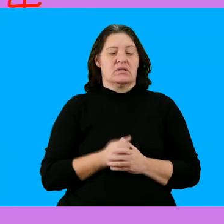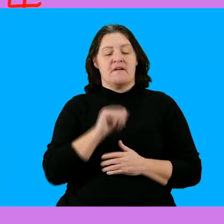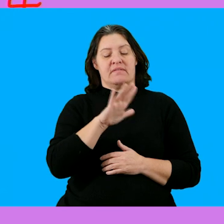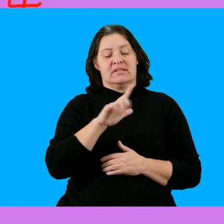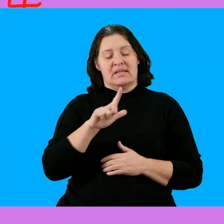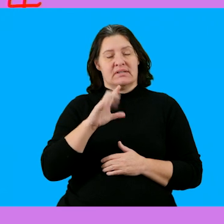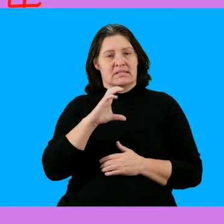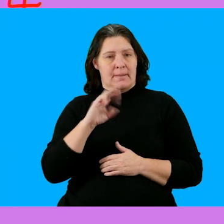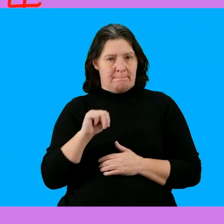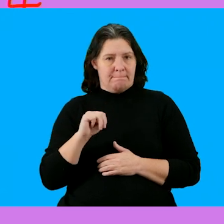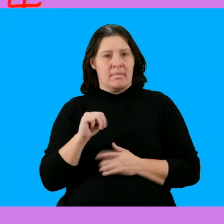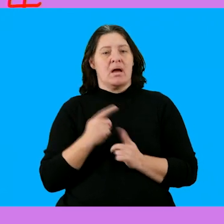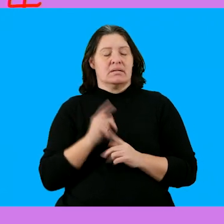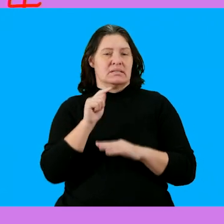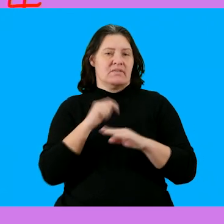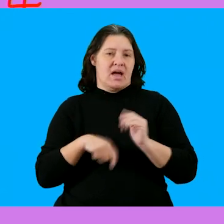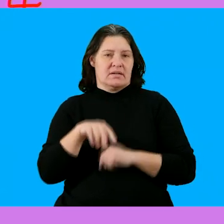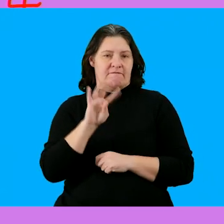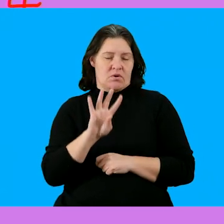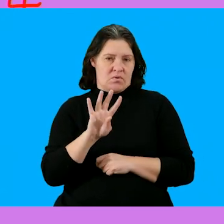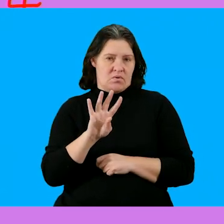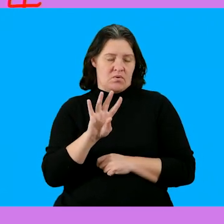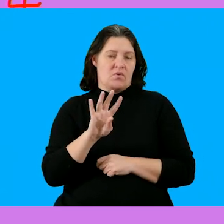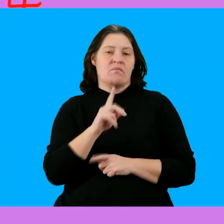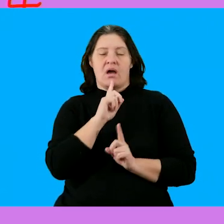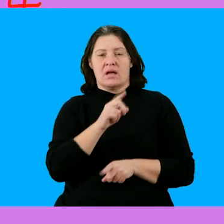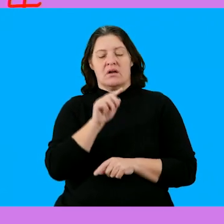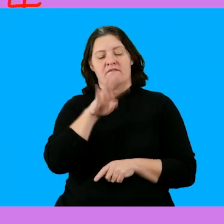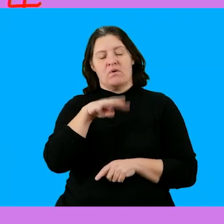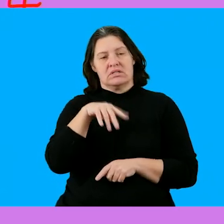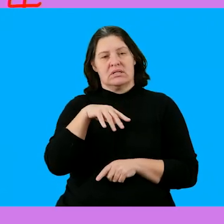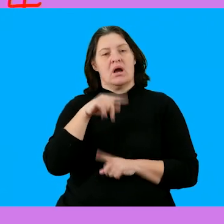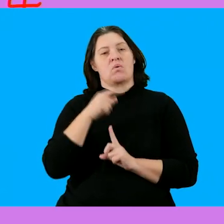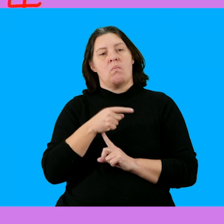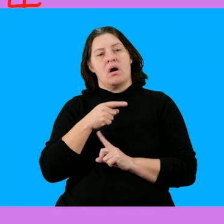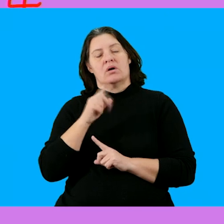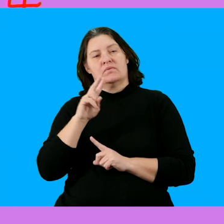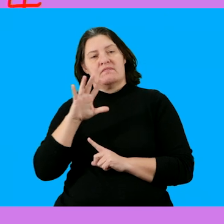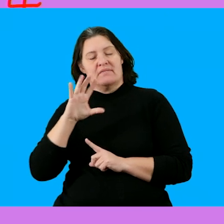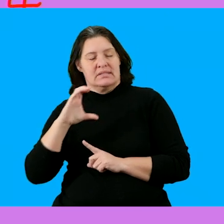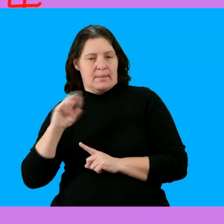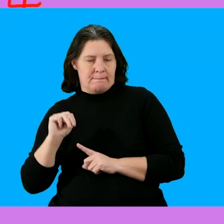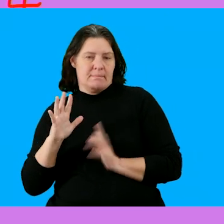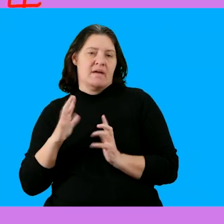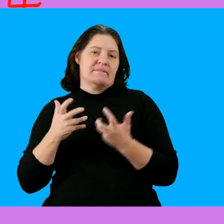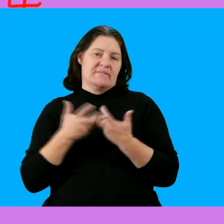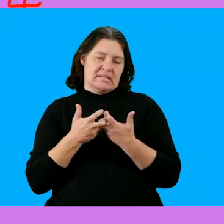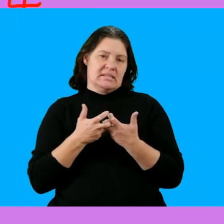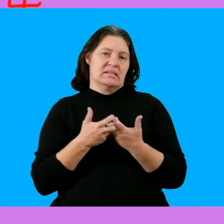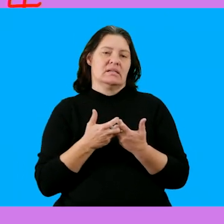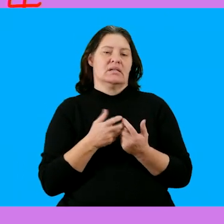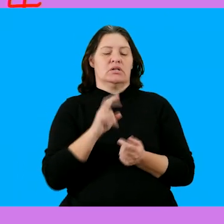Took the 57 centimeters and I divide that by 4. That gave me an answer of 14.25 centimeters that